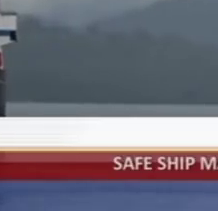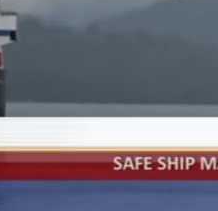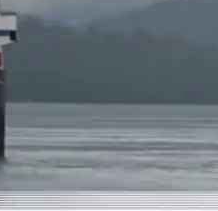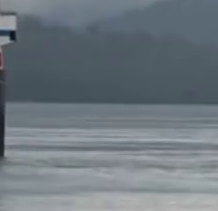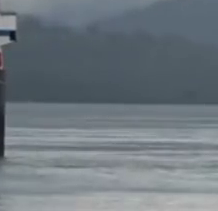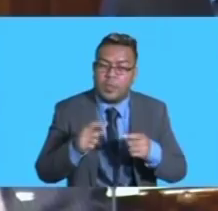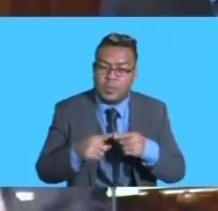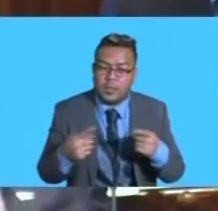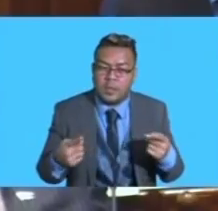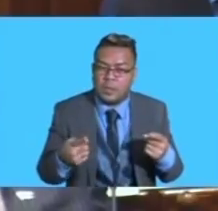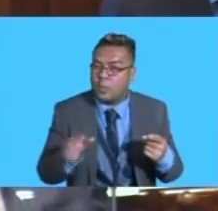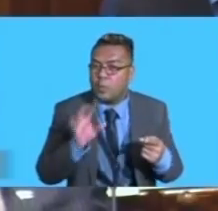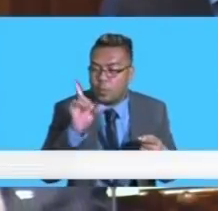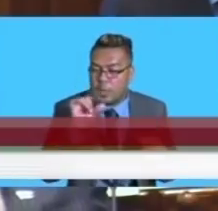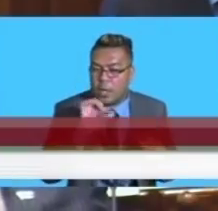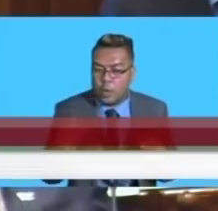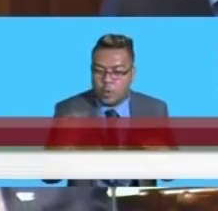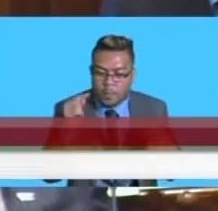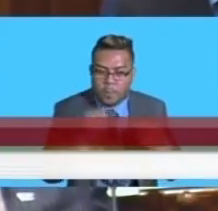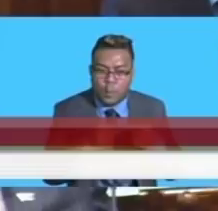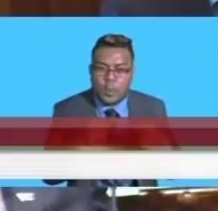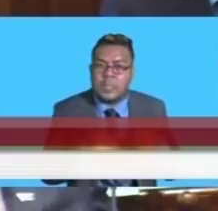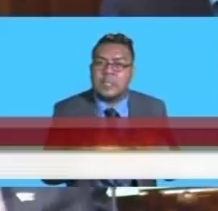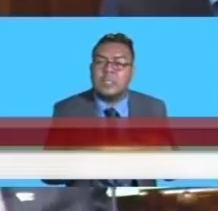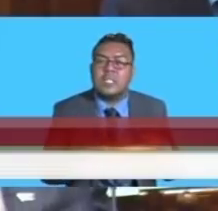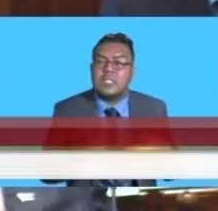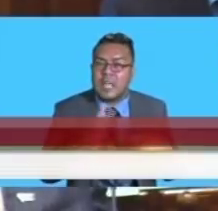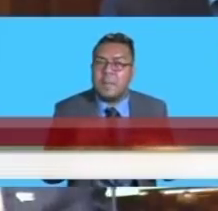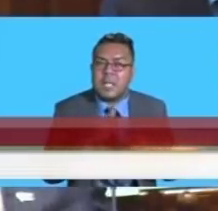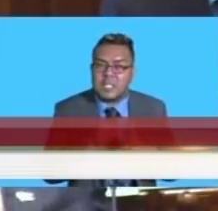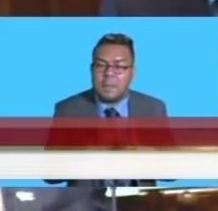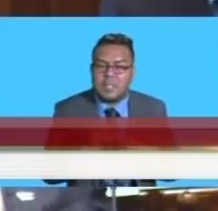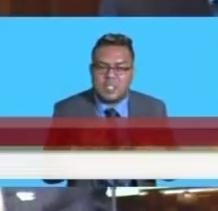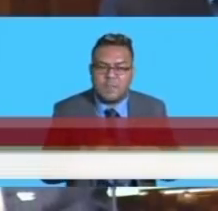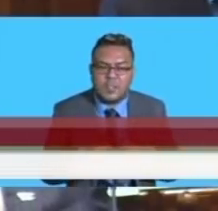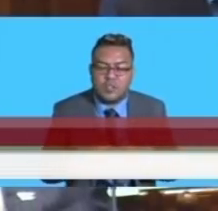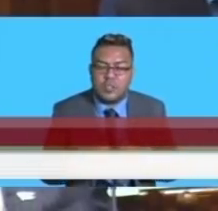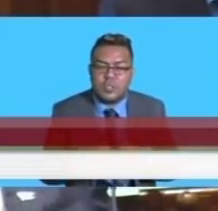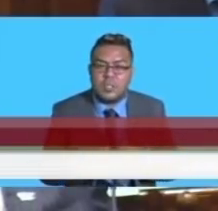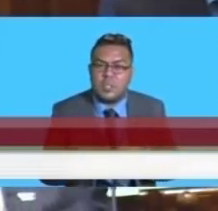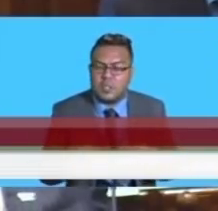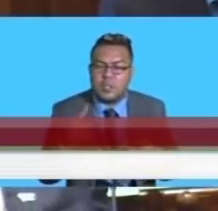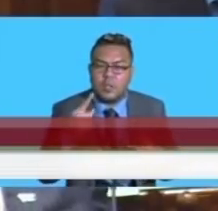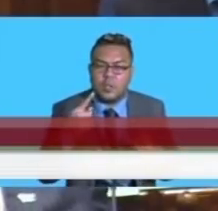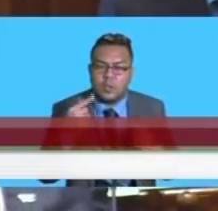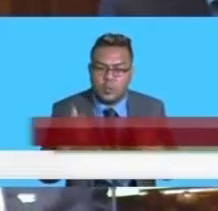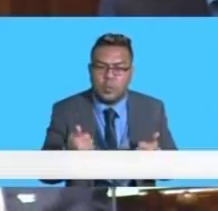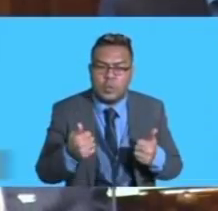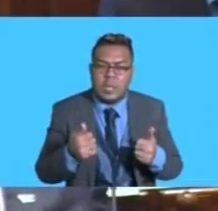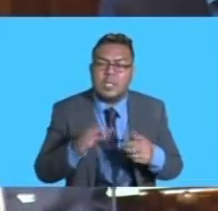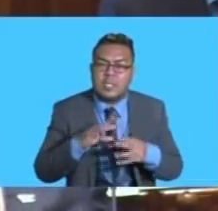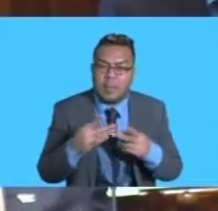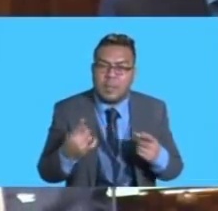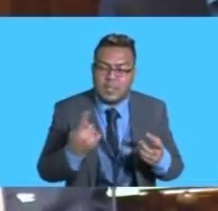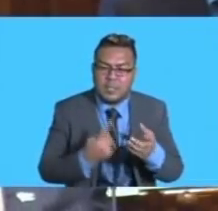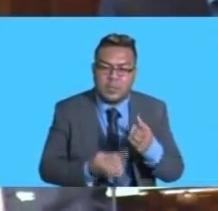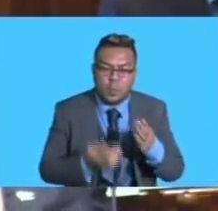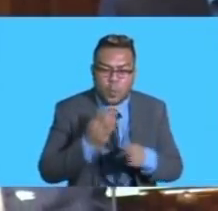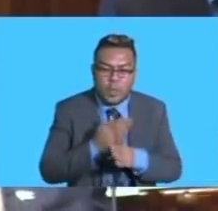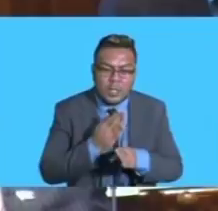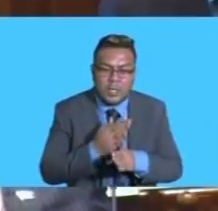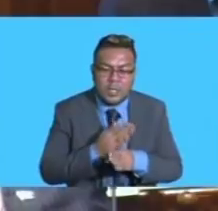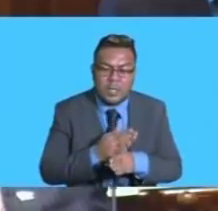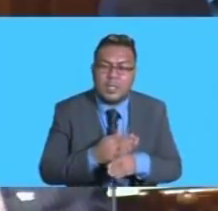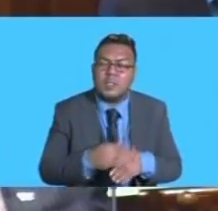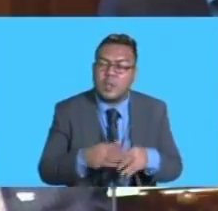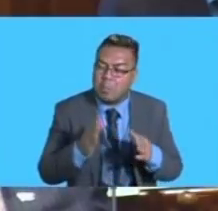Isn't that a good thing that we cannot point to some examples from Fiji? Isn't that a good positive point? It's showing that something is actually working. It's